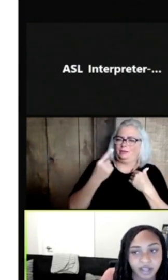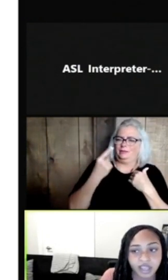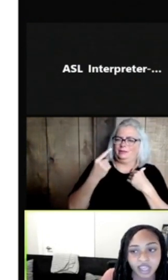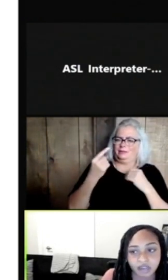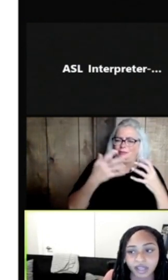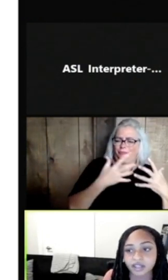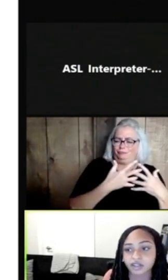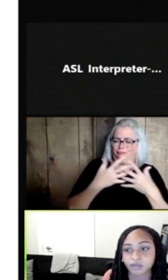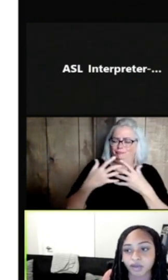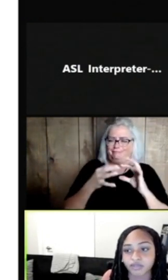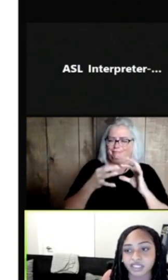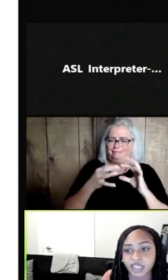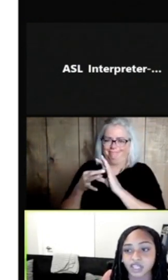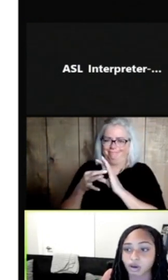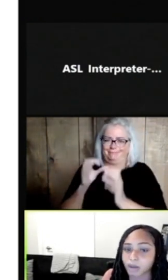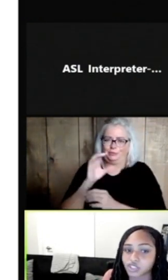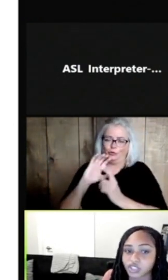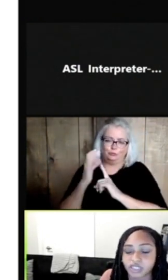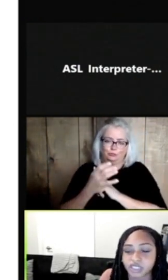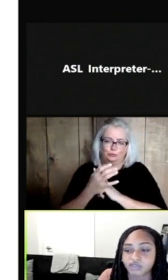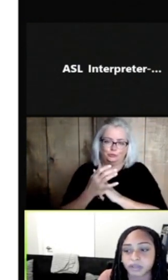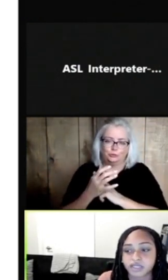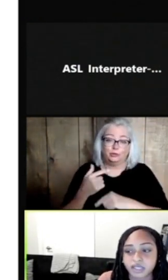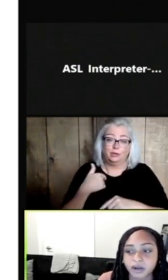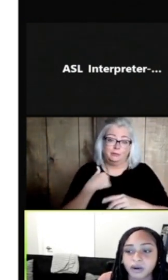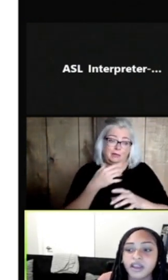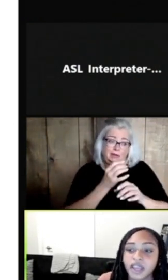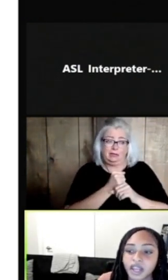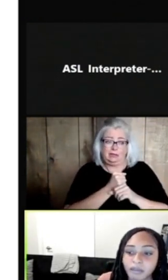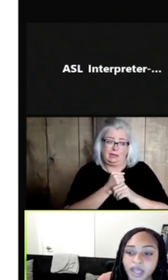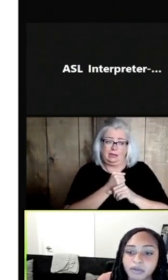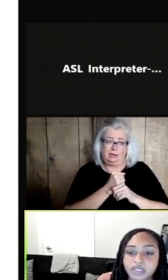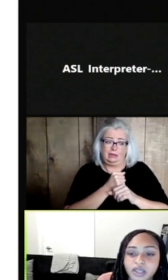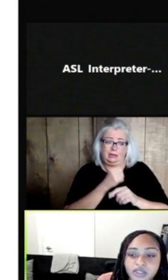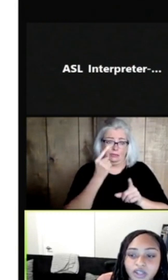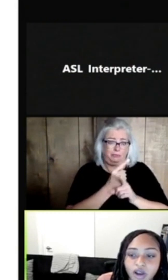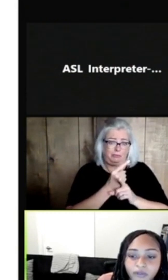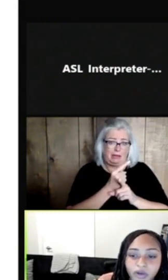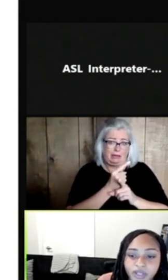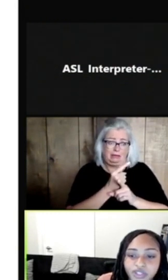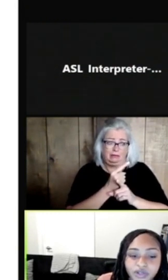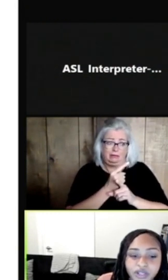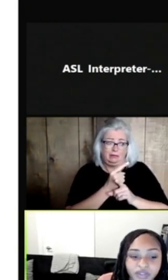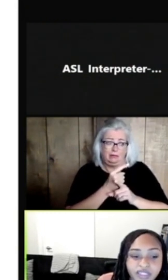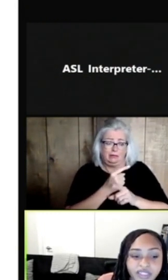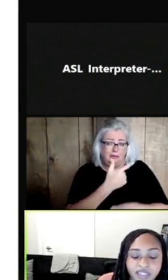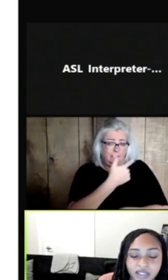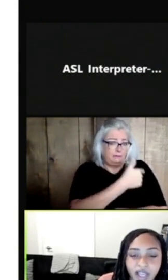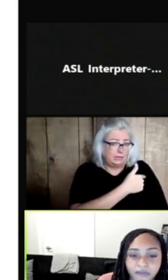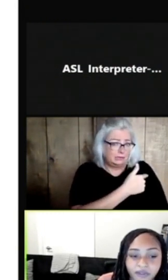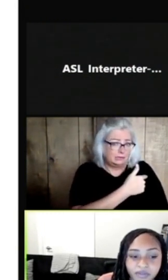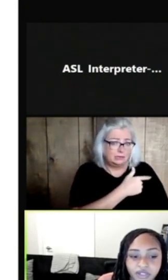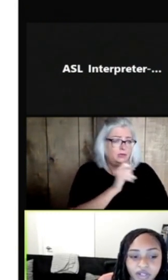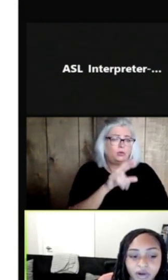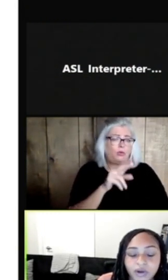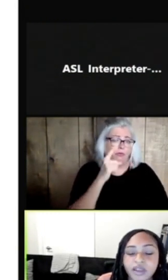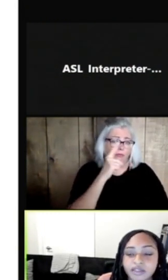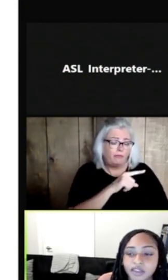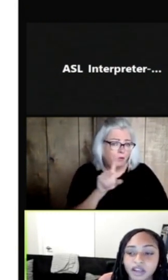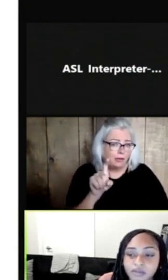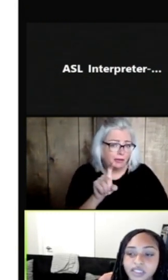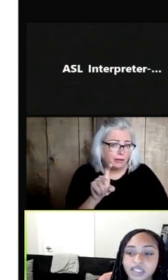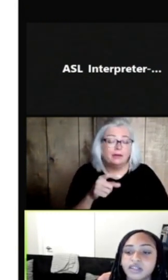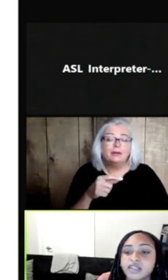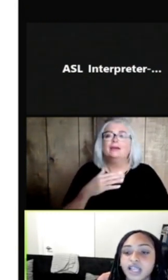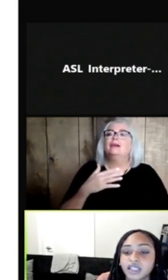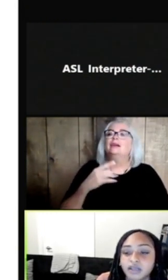getting the correct vaccine, or am I just receiving placebo? And I'm able to offer a reassuring face and to allow for them to know that